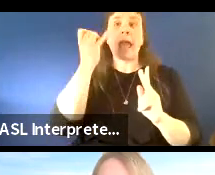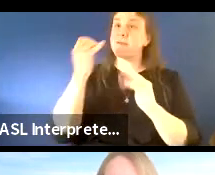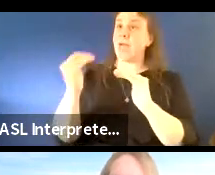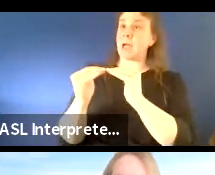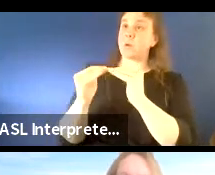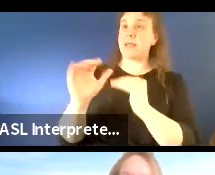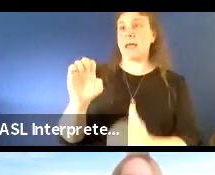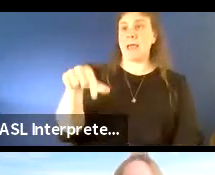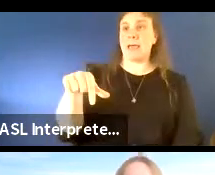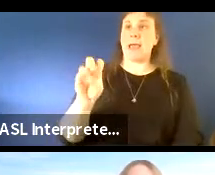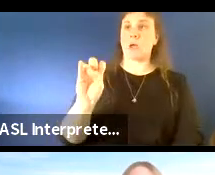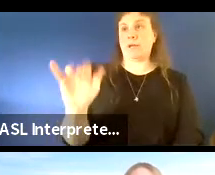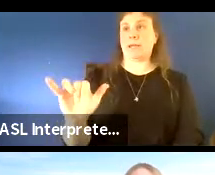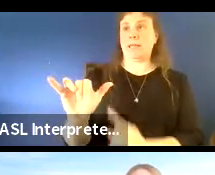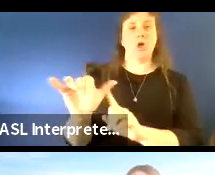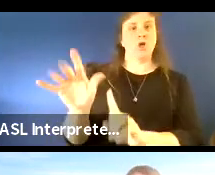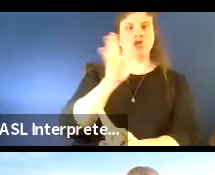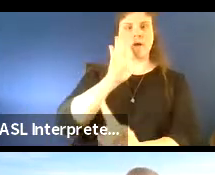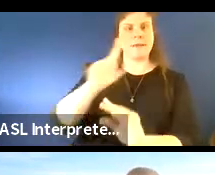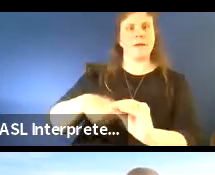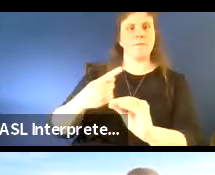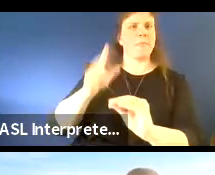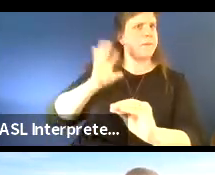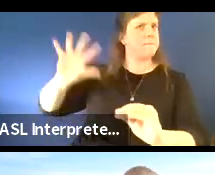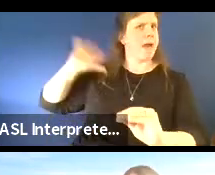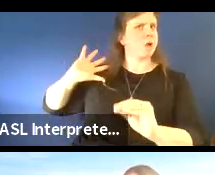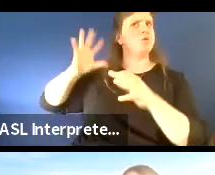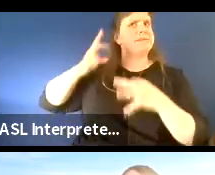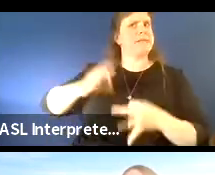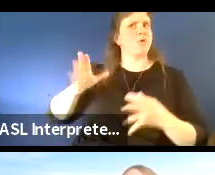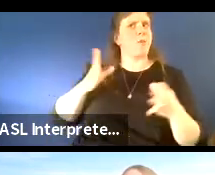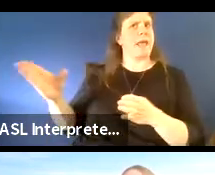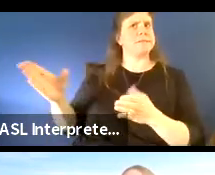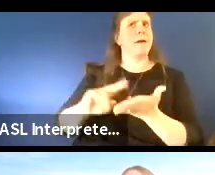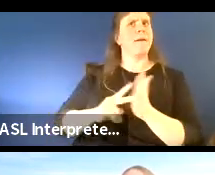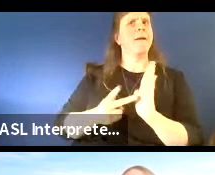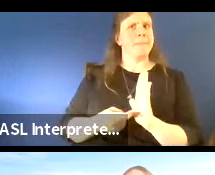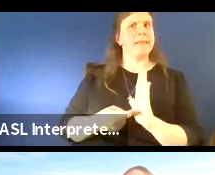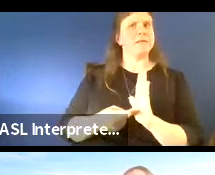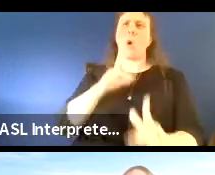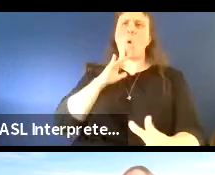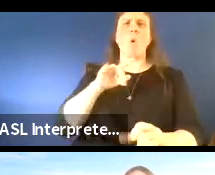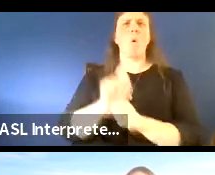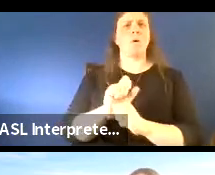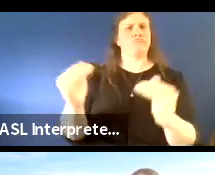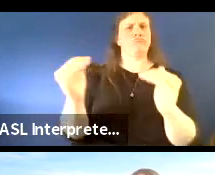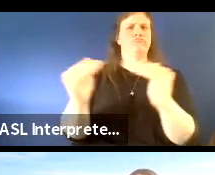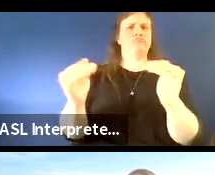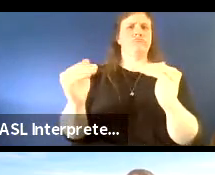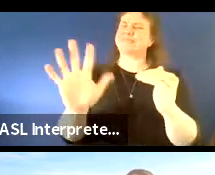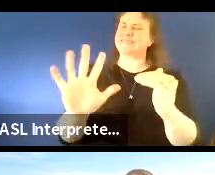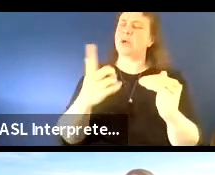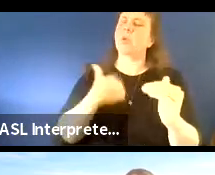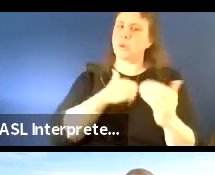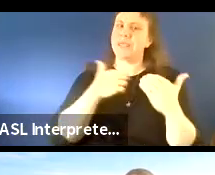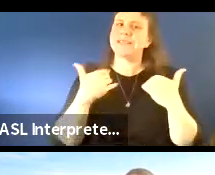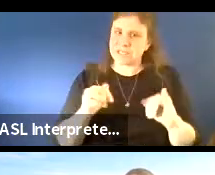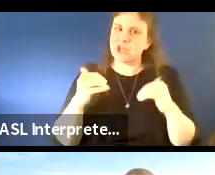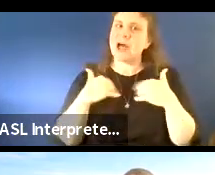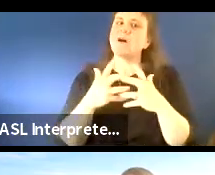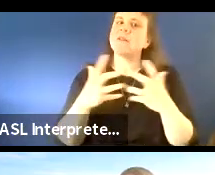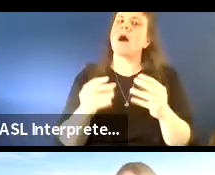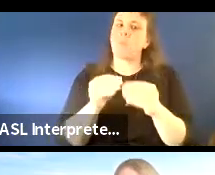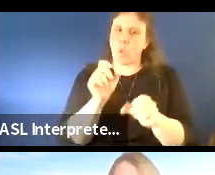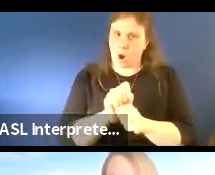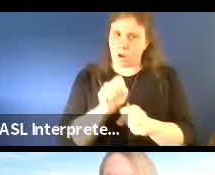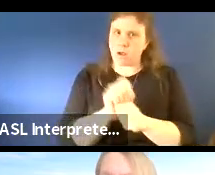when you were deciding your plans, that it is then equitable. So we have a lot of work to do. We